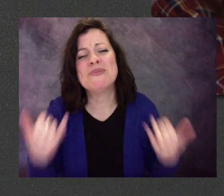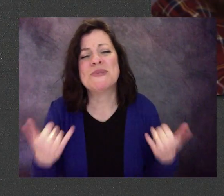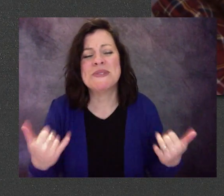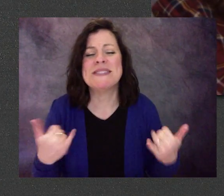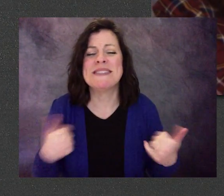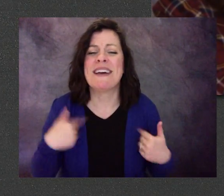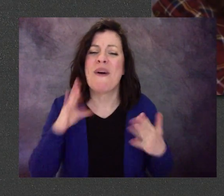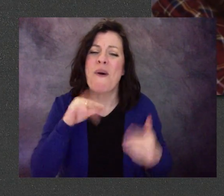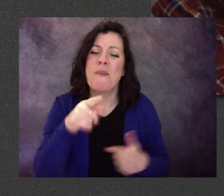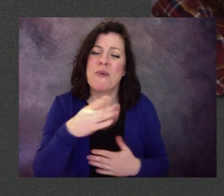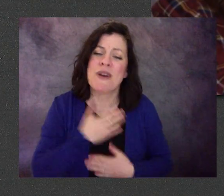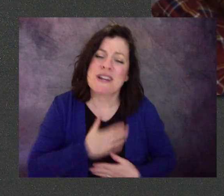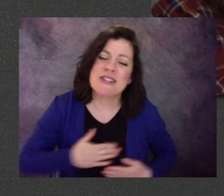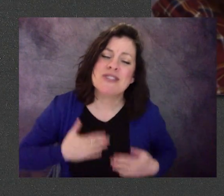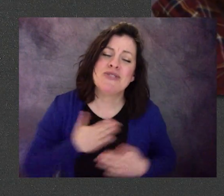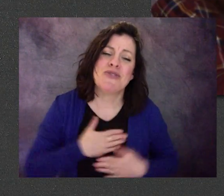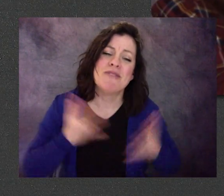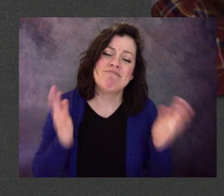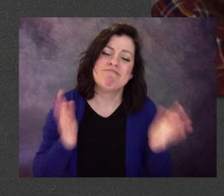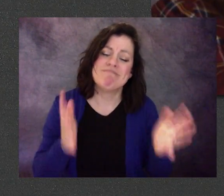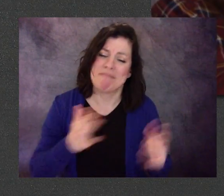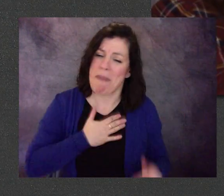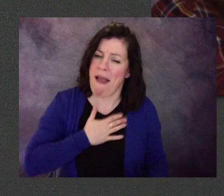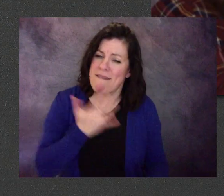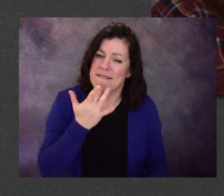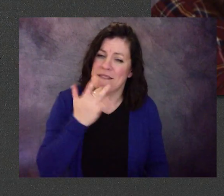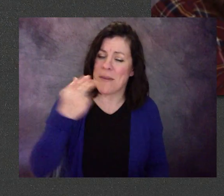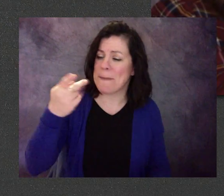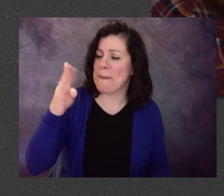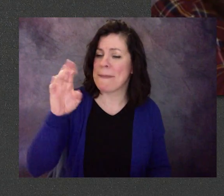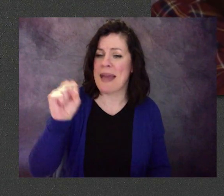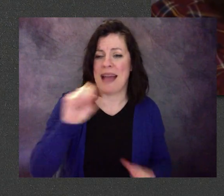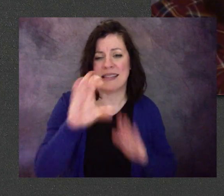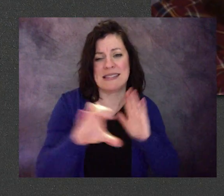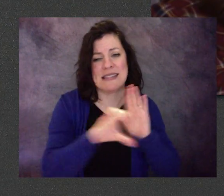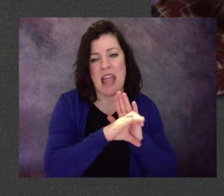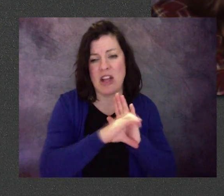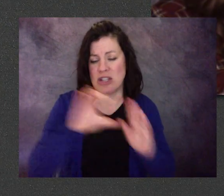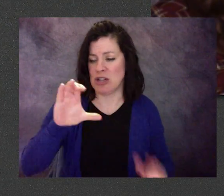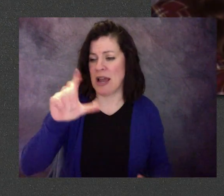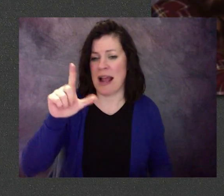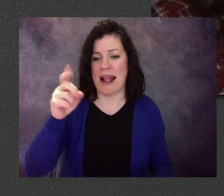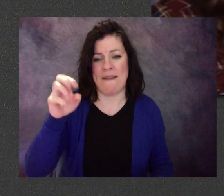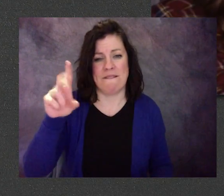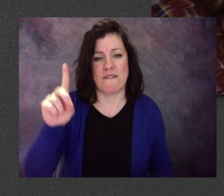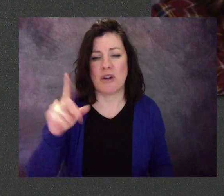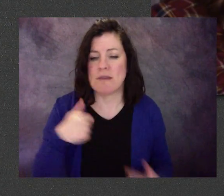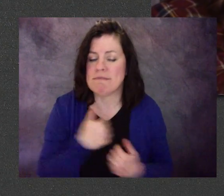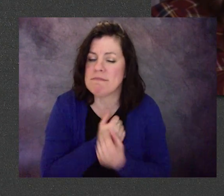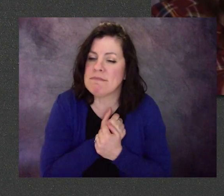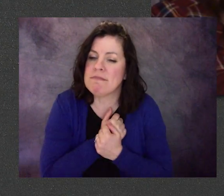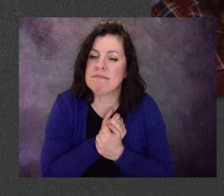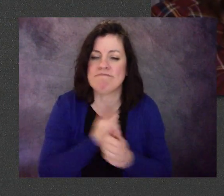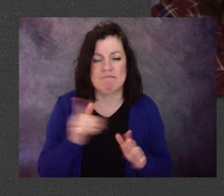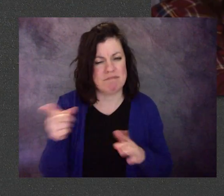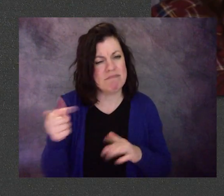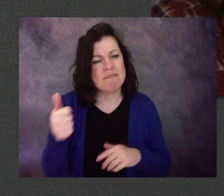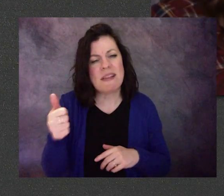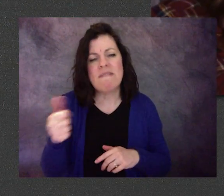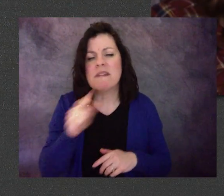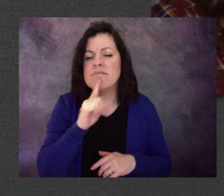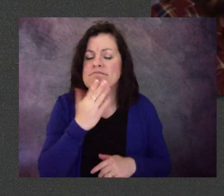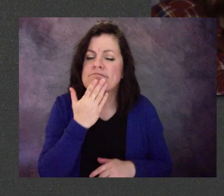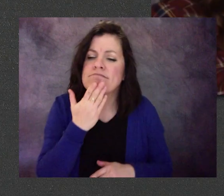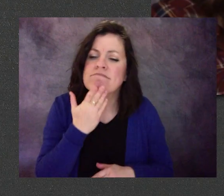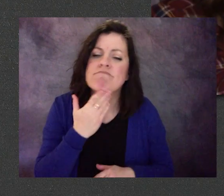today, my favorite PBS character, and I hope that you love Clifford too. Clifford is a kind, caring dog, and he is a kind,